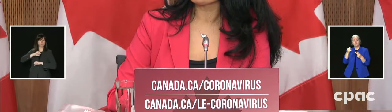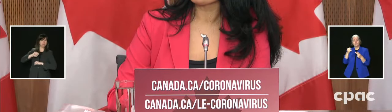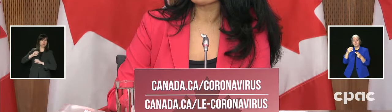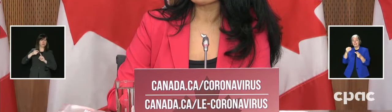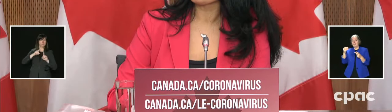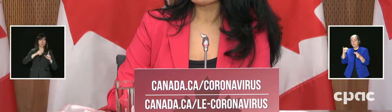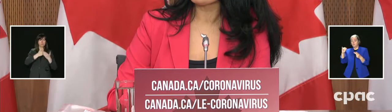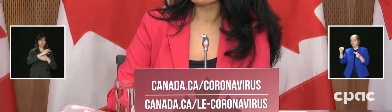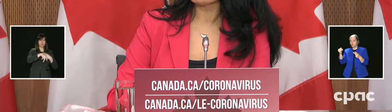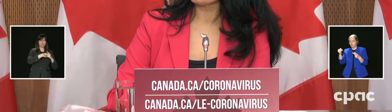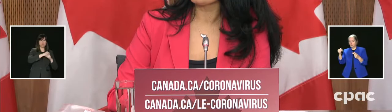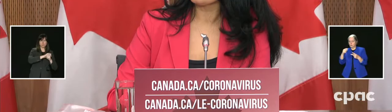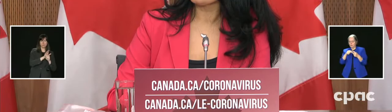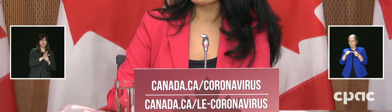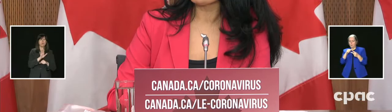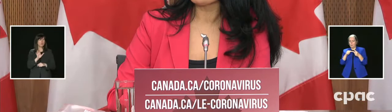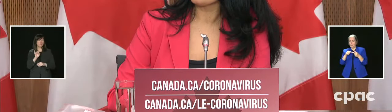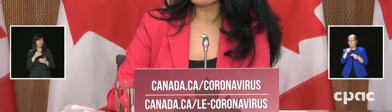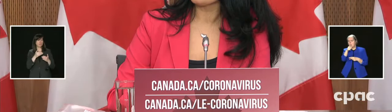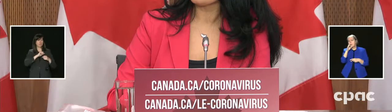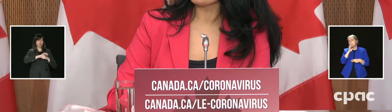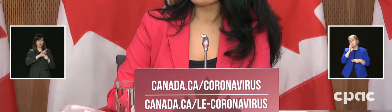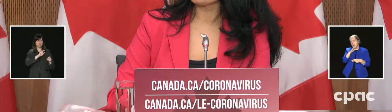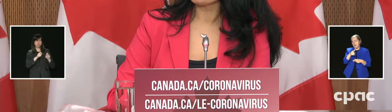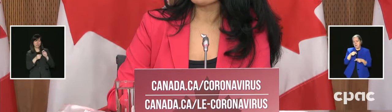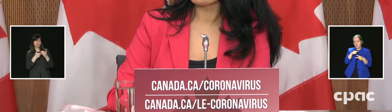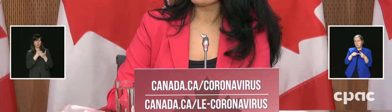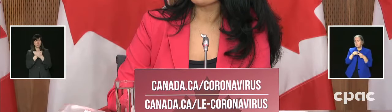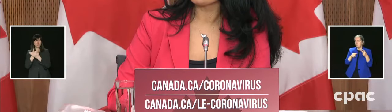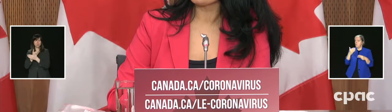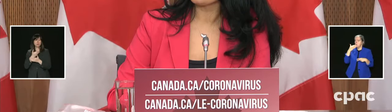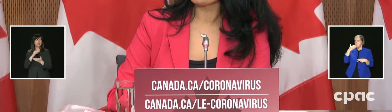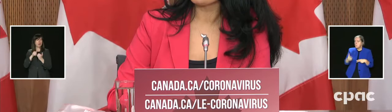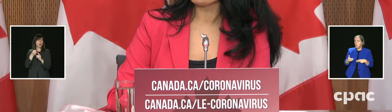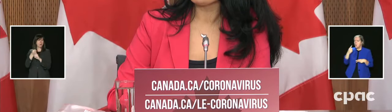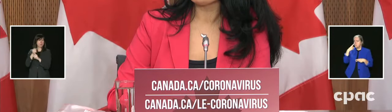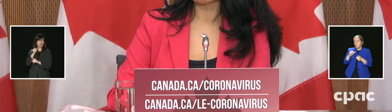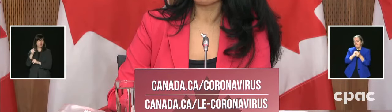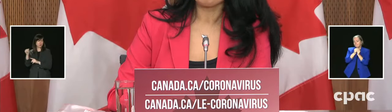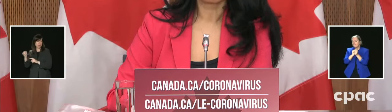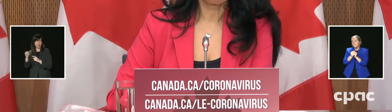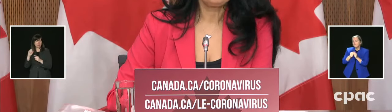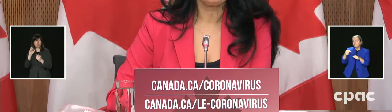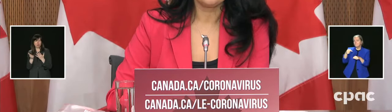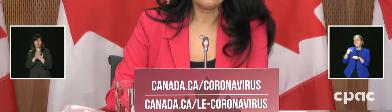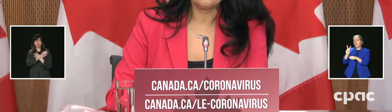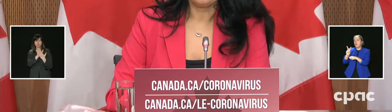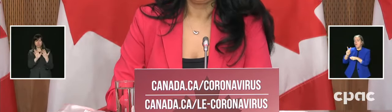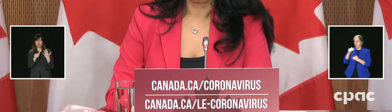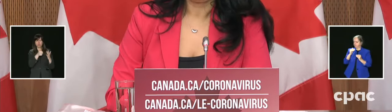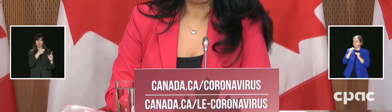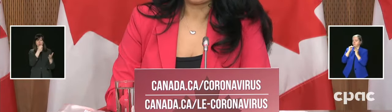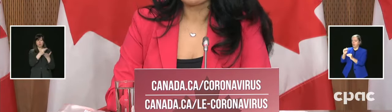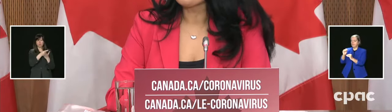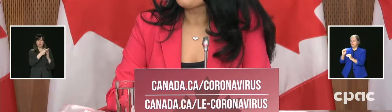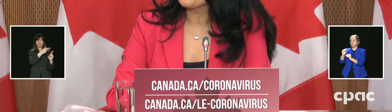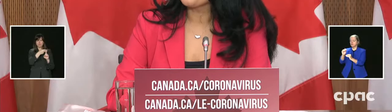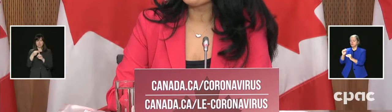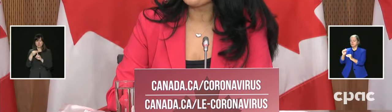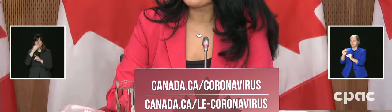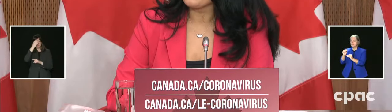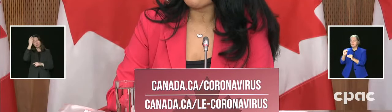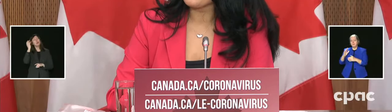much will variants impact the efficacy of vaccines, not just with J&J, but with all the other vaccines that we've approved as well? Sorry, what was